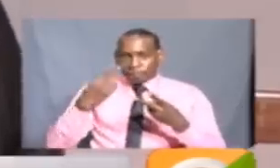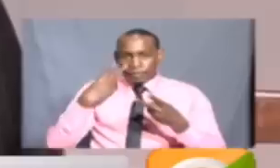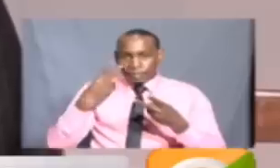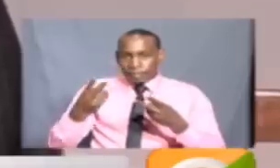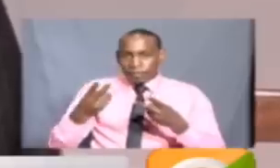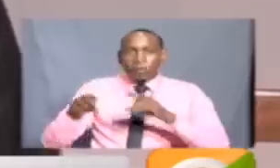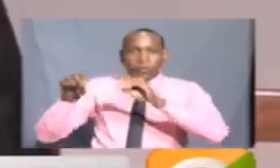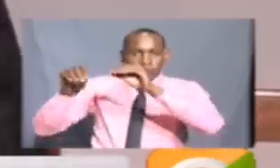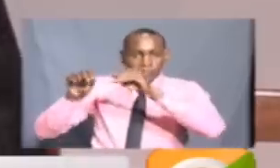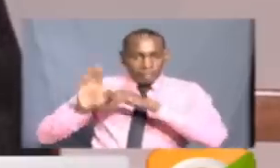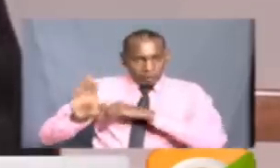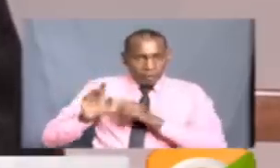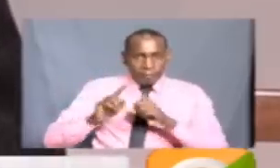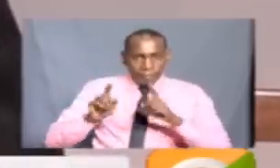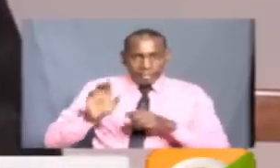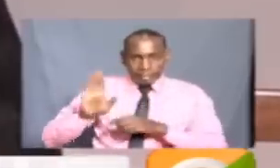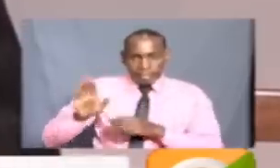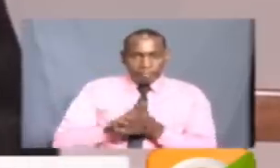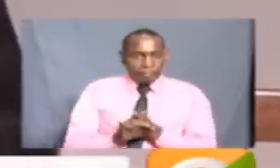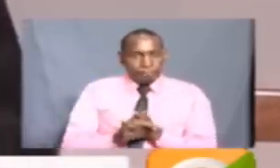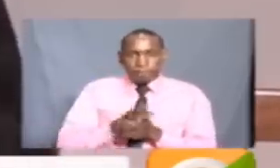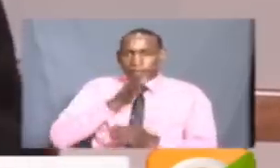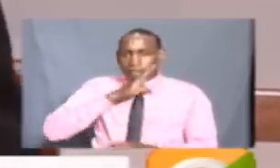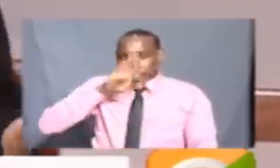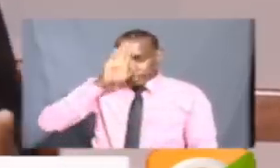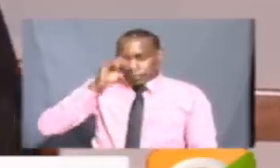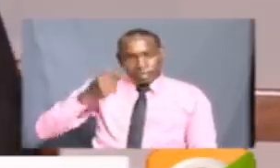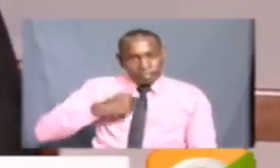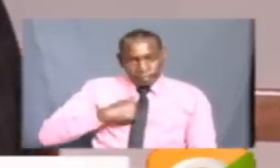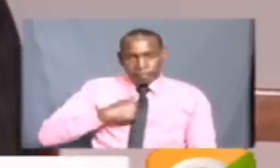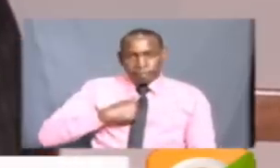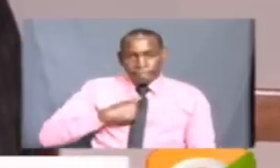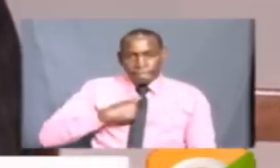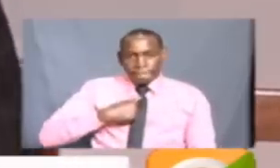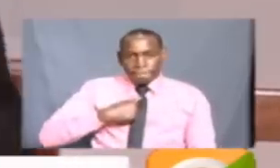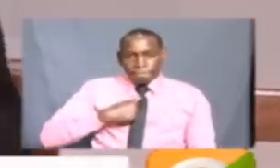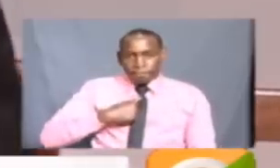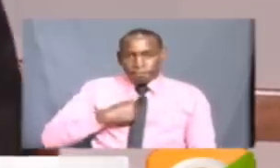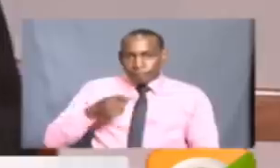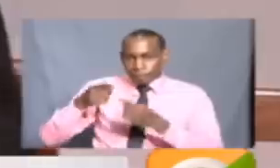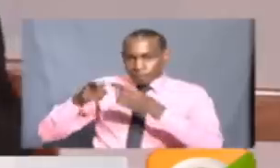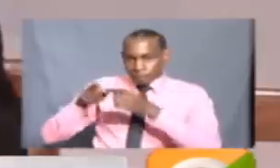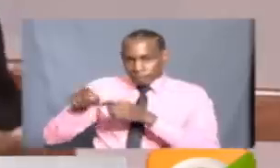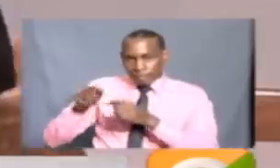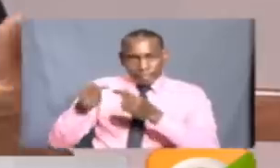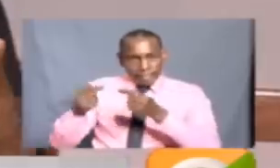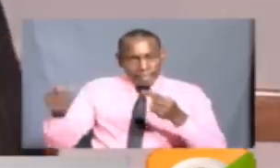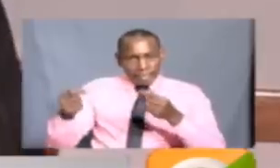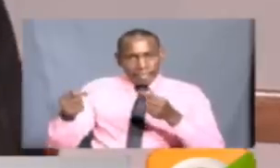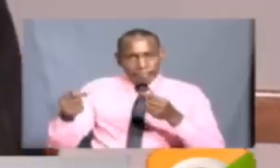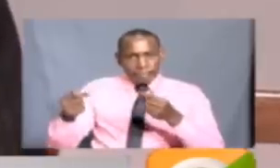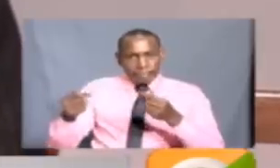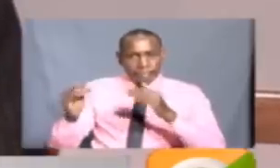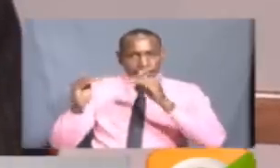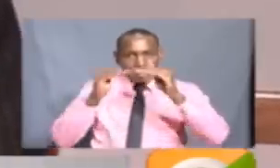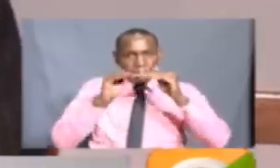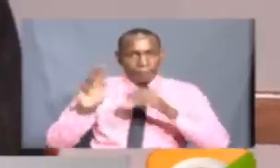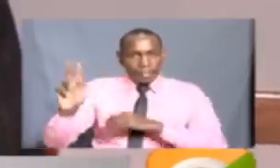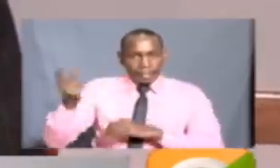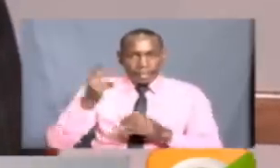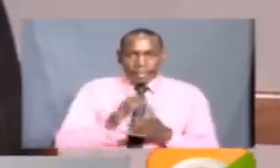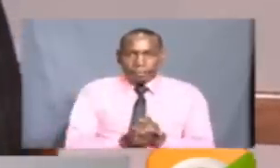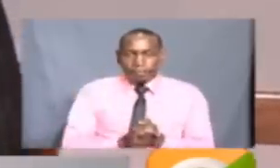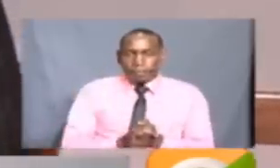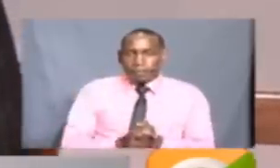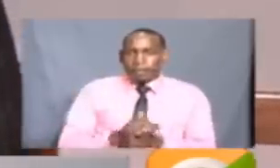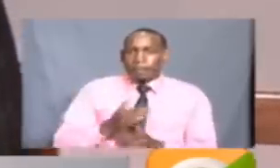your competence. But you have let us down. You have let me down. You are the enemy of the Republic of Kenya, and